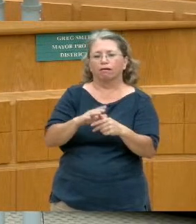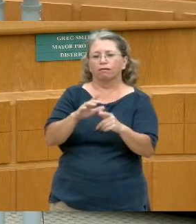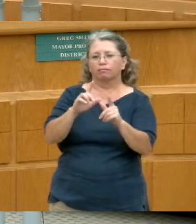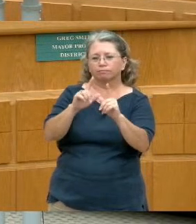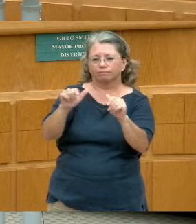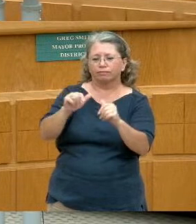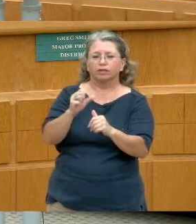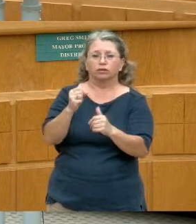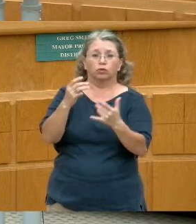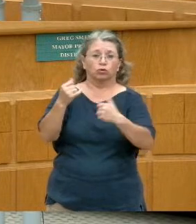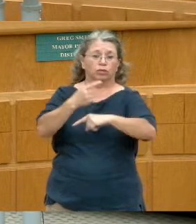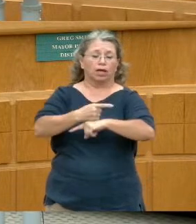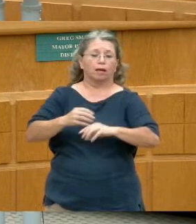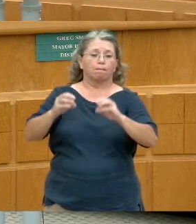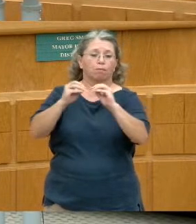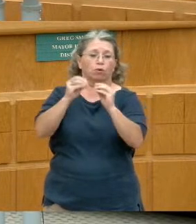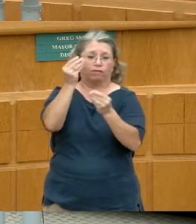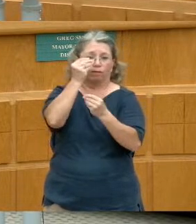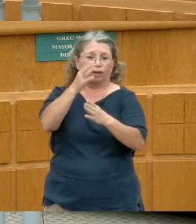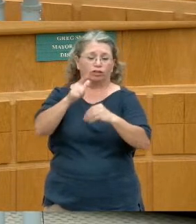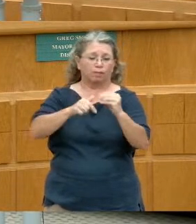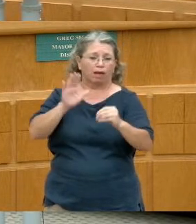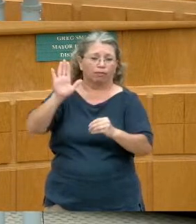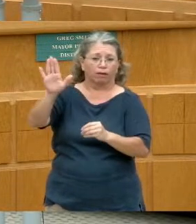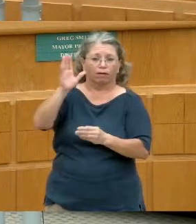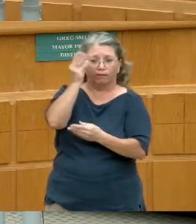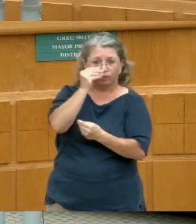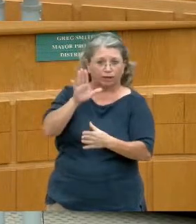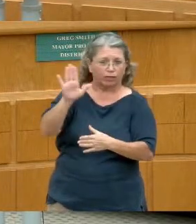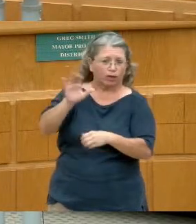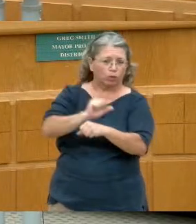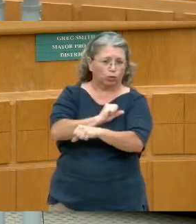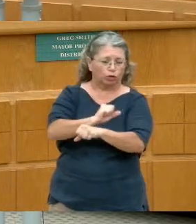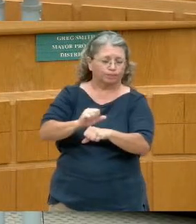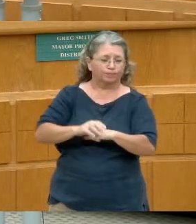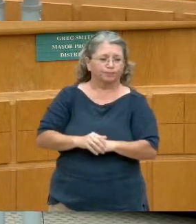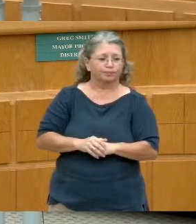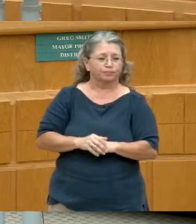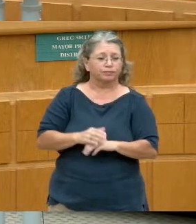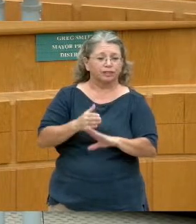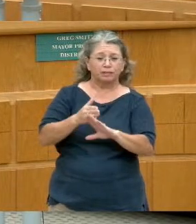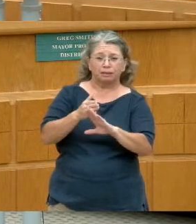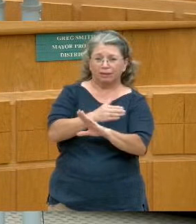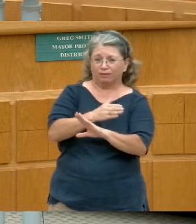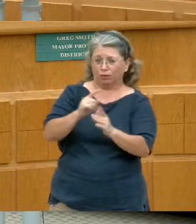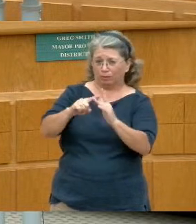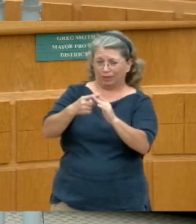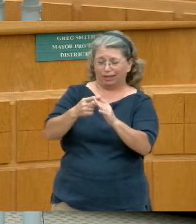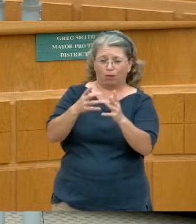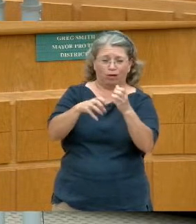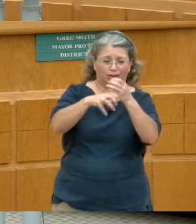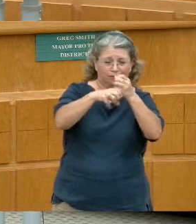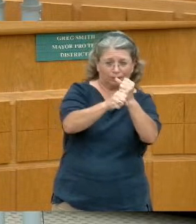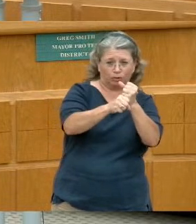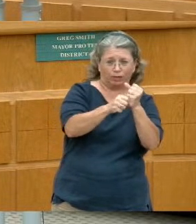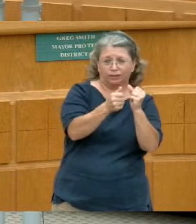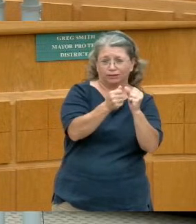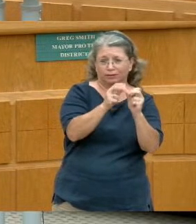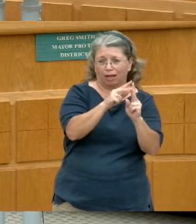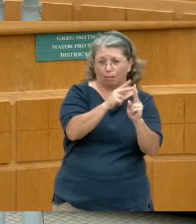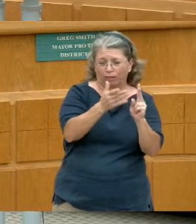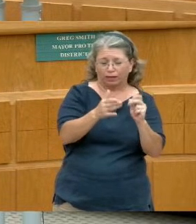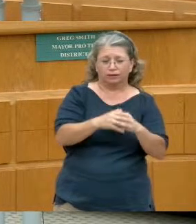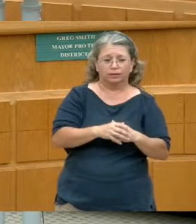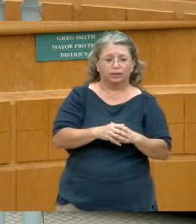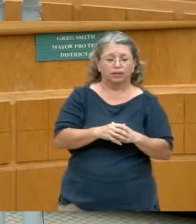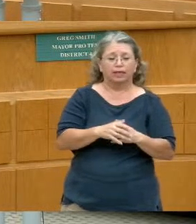their findings and work. And before they begin, I just want to summarize a couple of things. On Wednesday is when we're doing our weekly